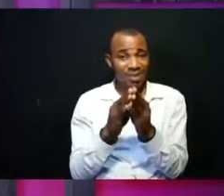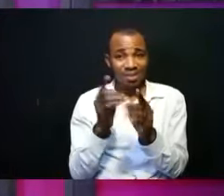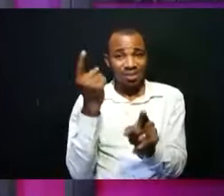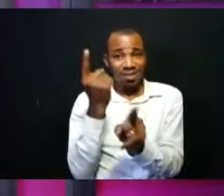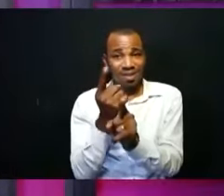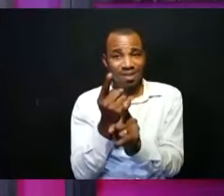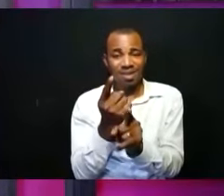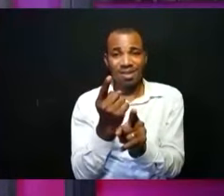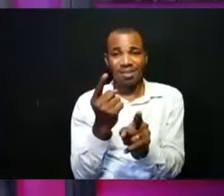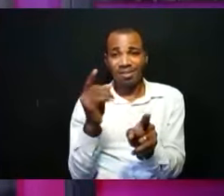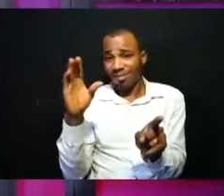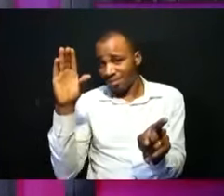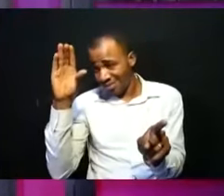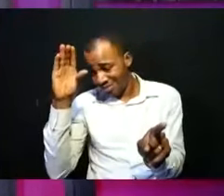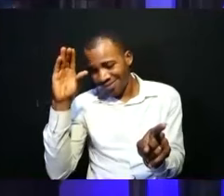preach.